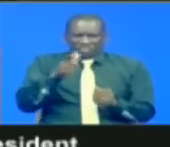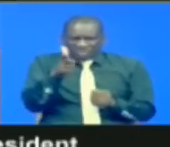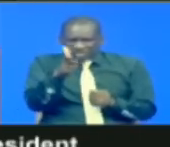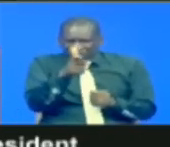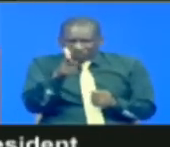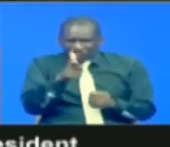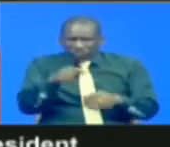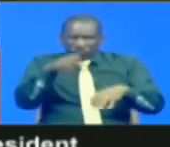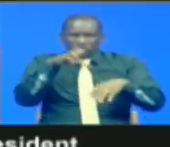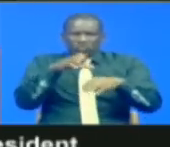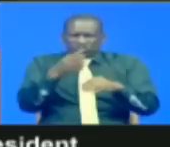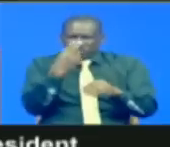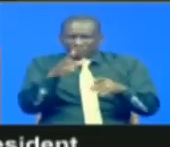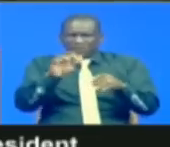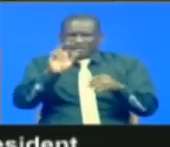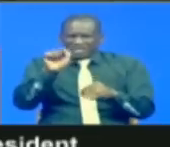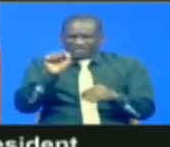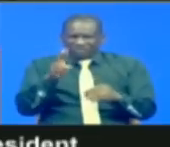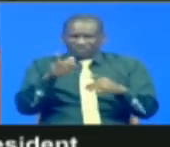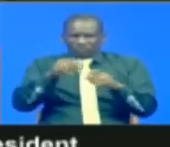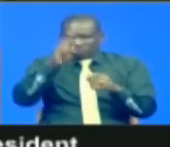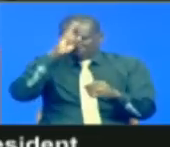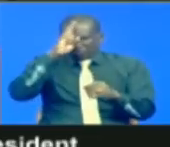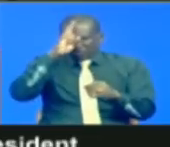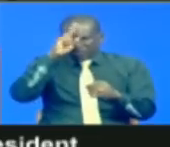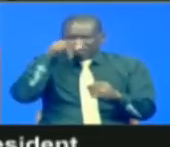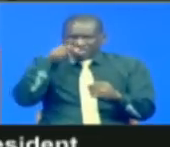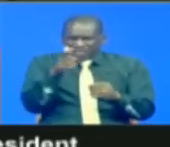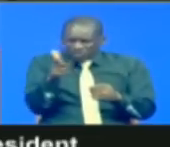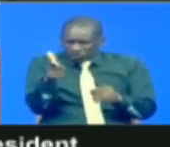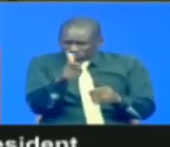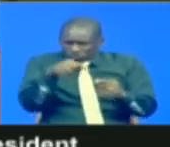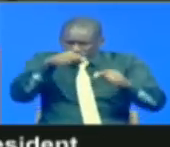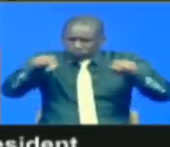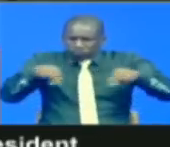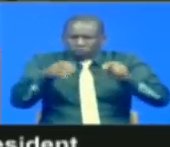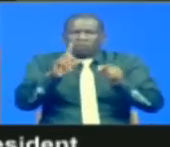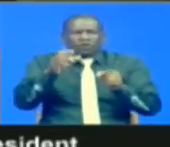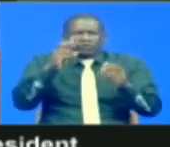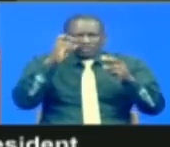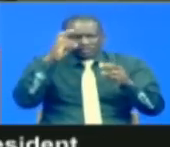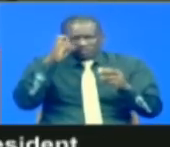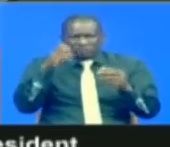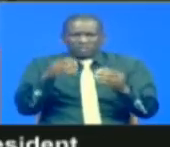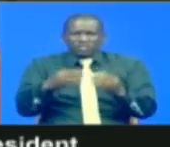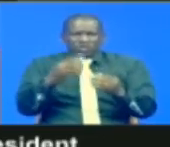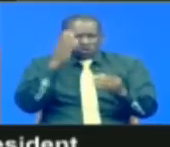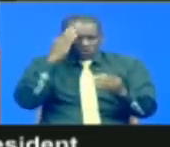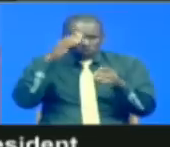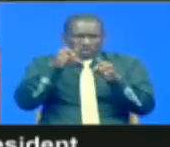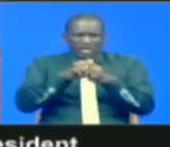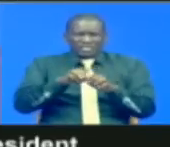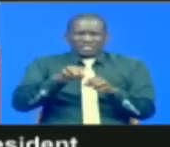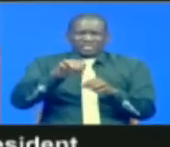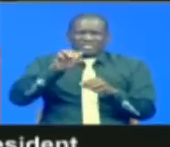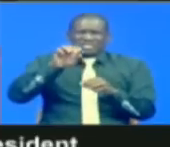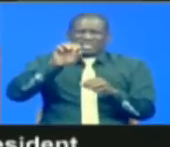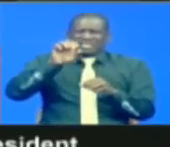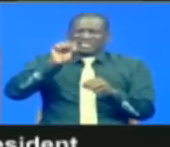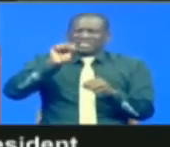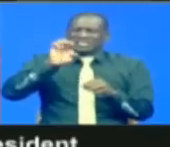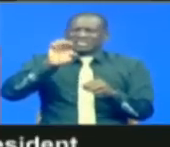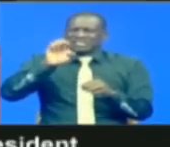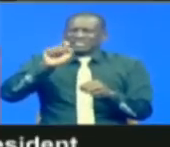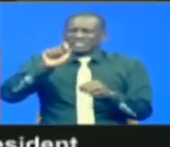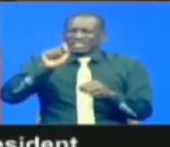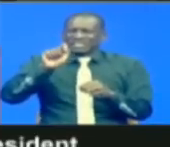acquired by NTV, according to the police, was recorded by one of the suspects identified as Wetabe Shestovitsky, shows